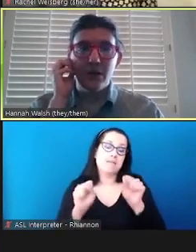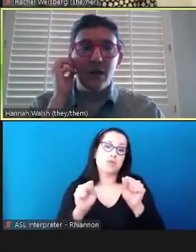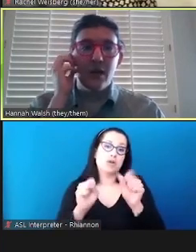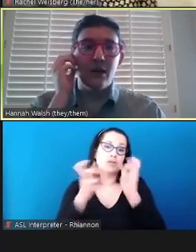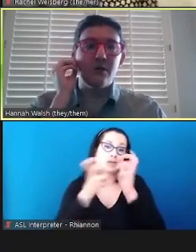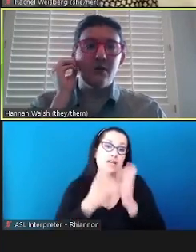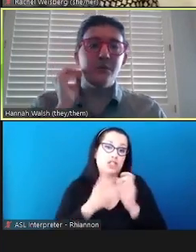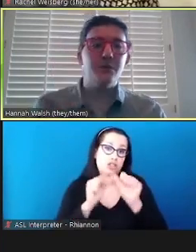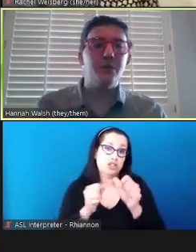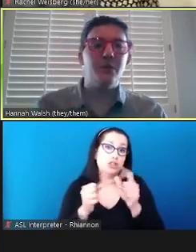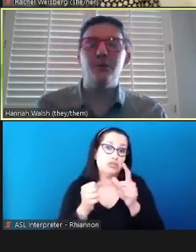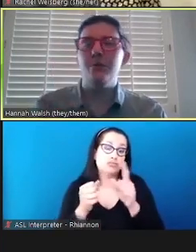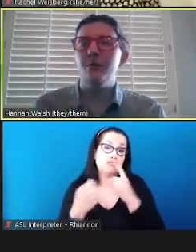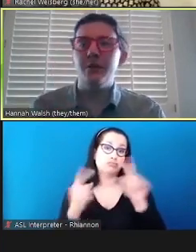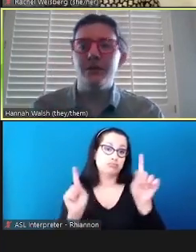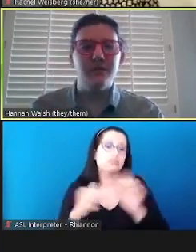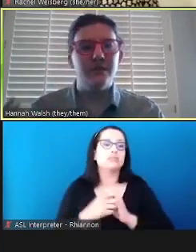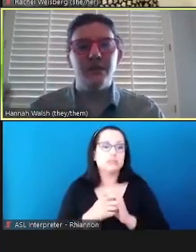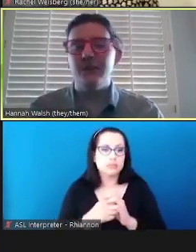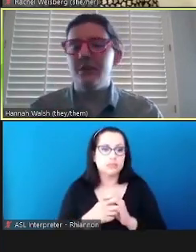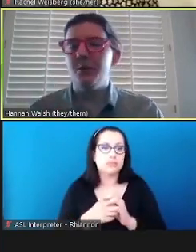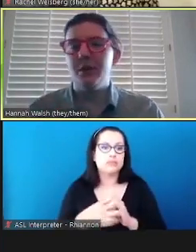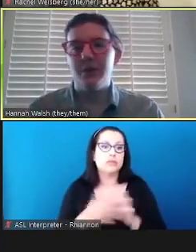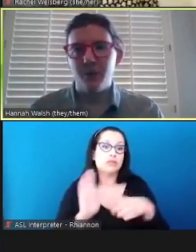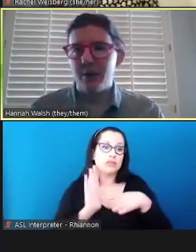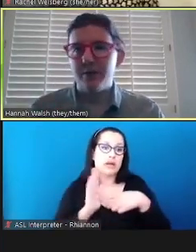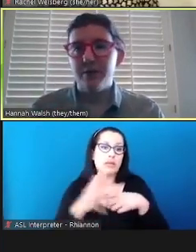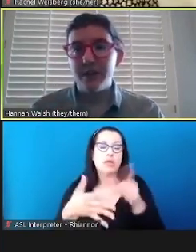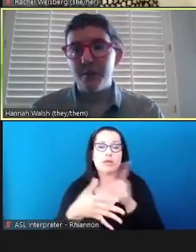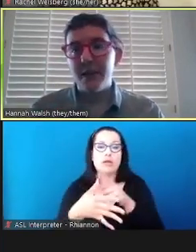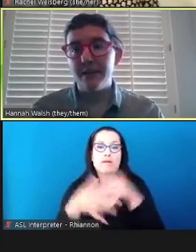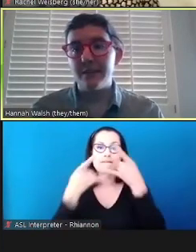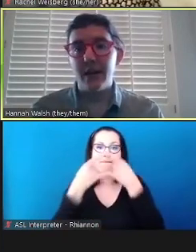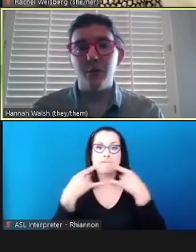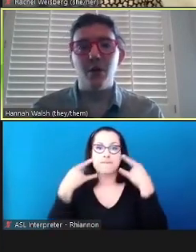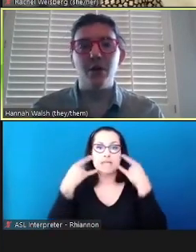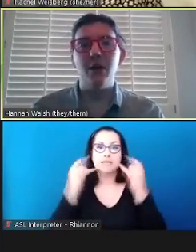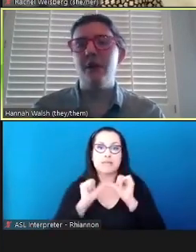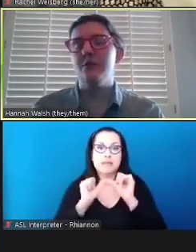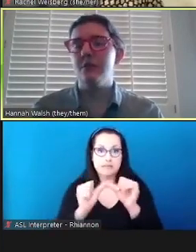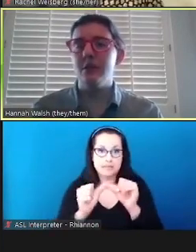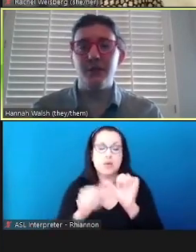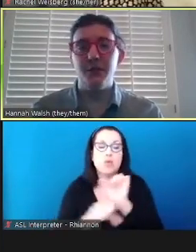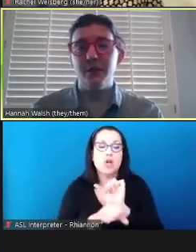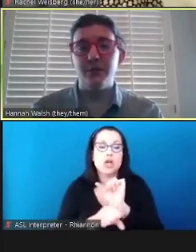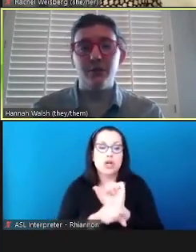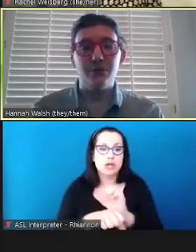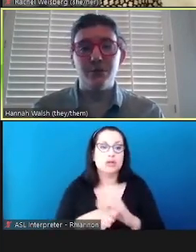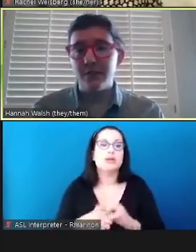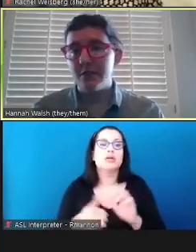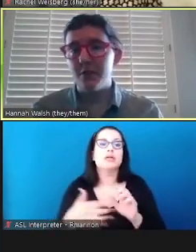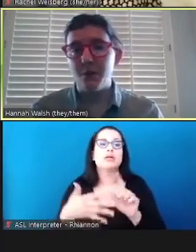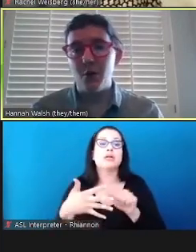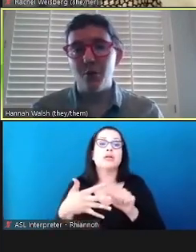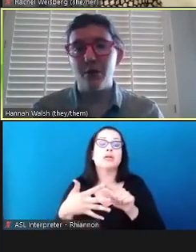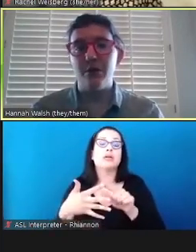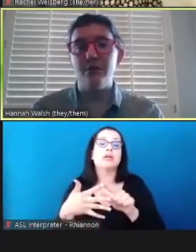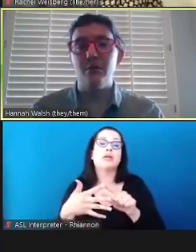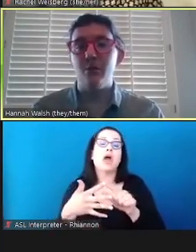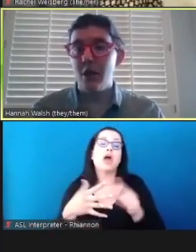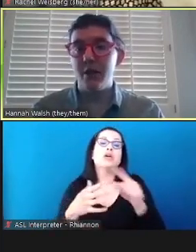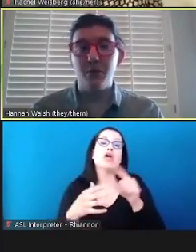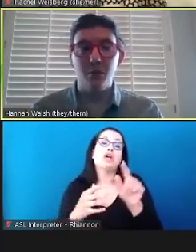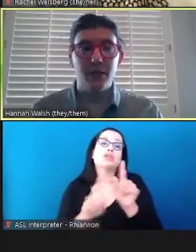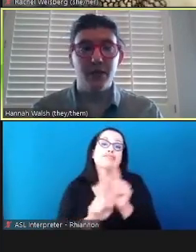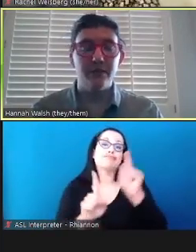out. So for instance, continuing to wear a face mask at work, continuing to social distance from coworkers